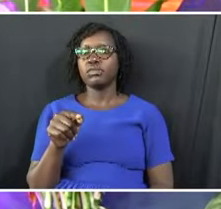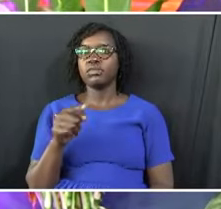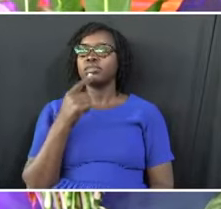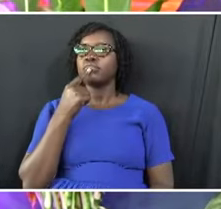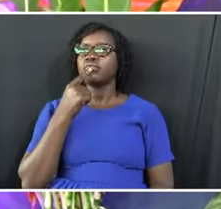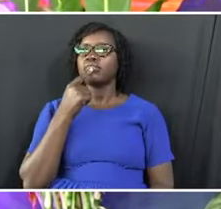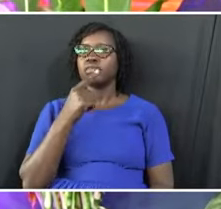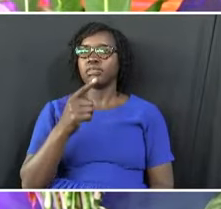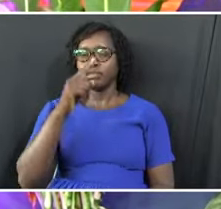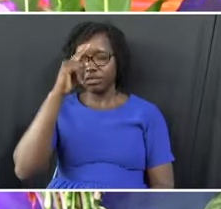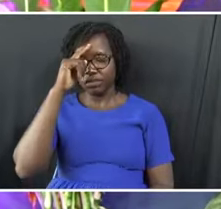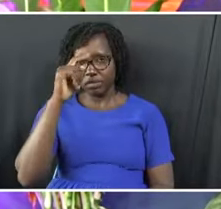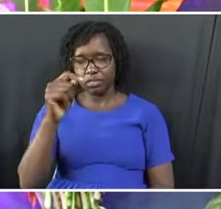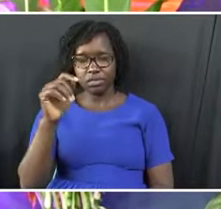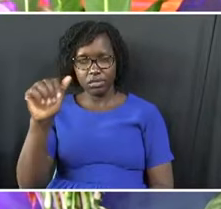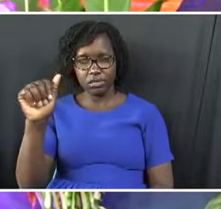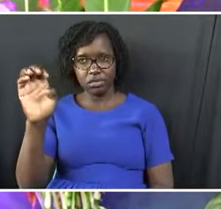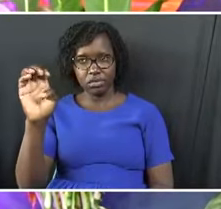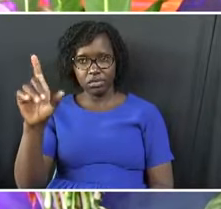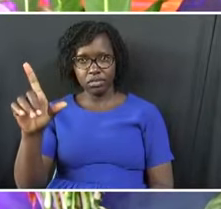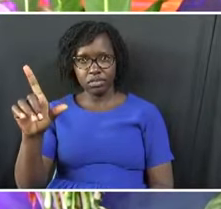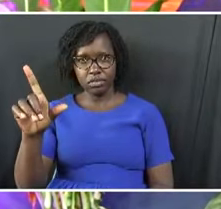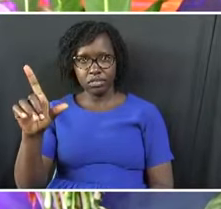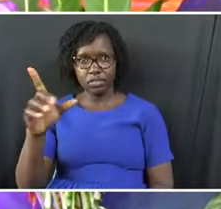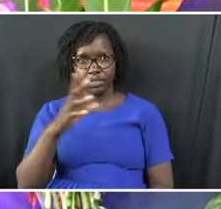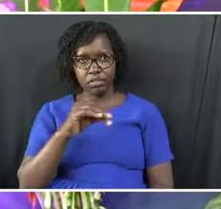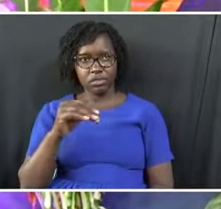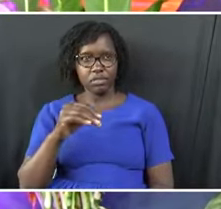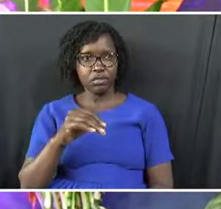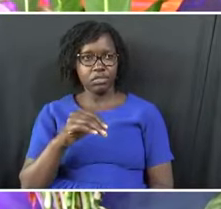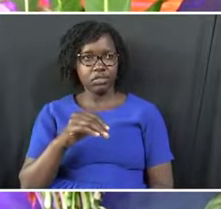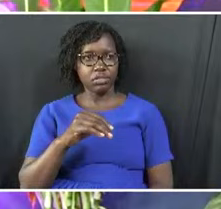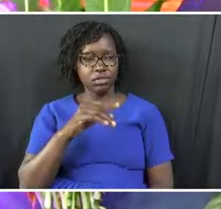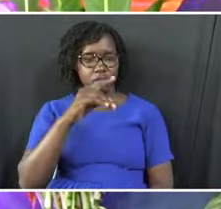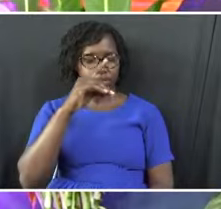commanded respect to apple, and it commanded